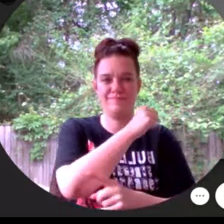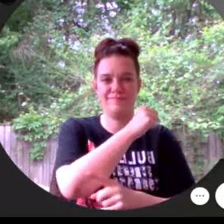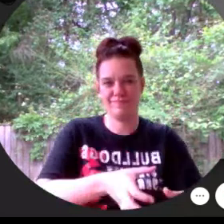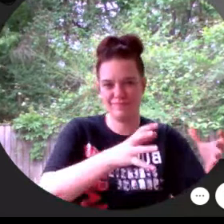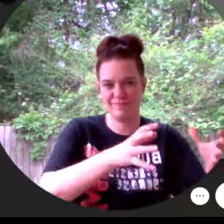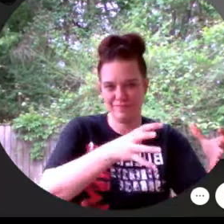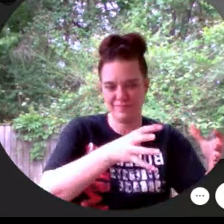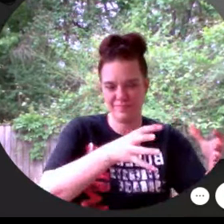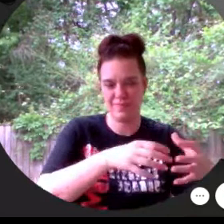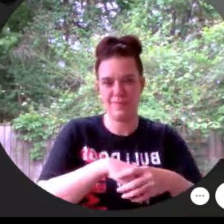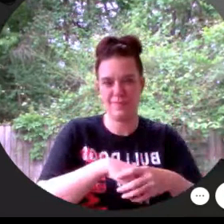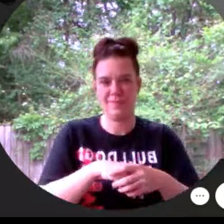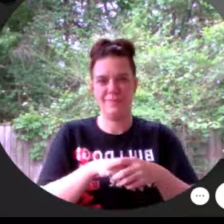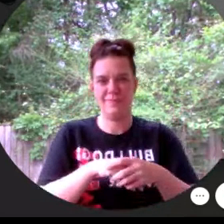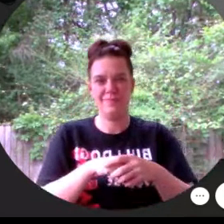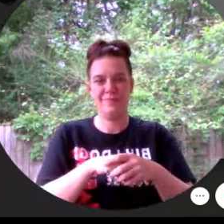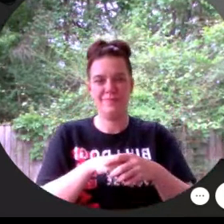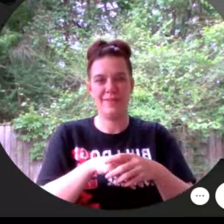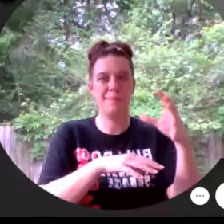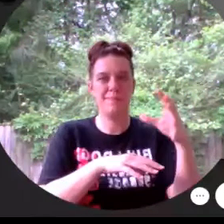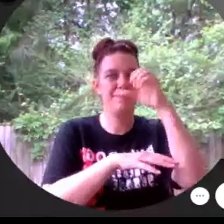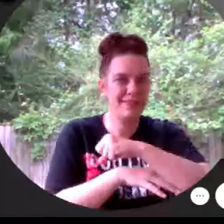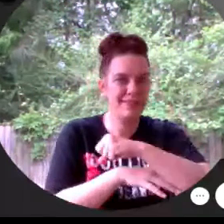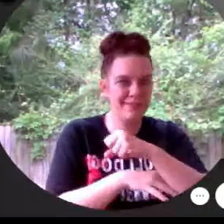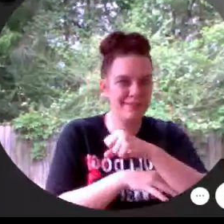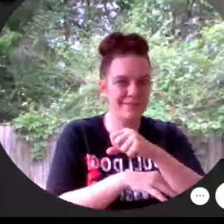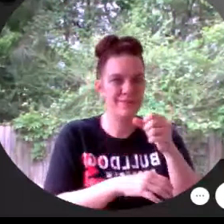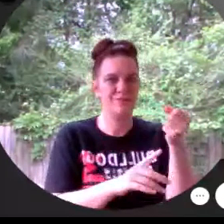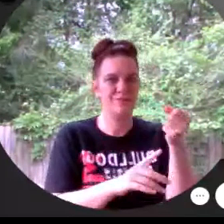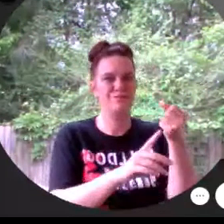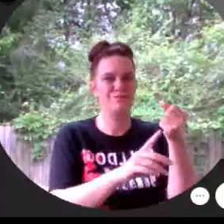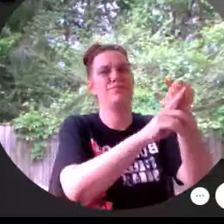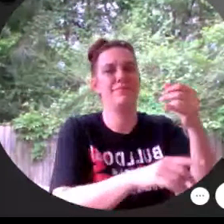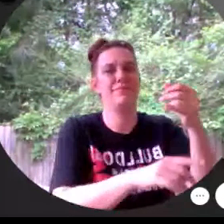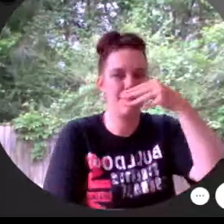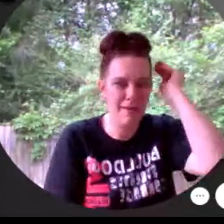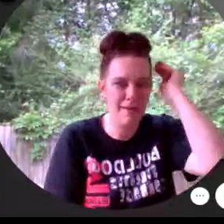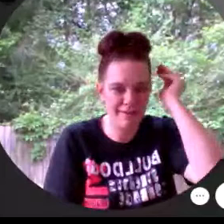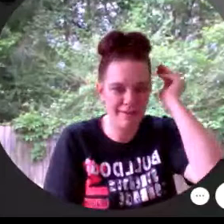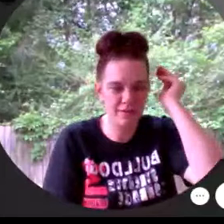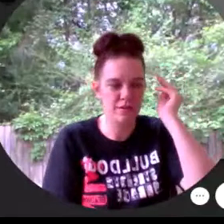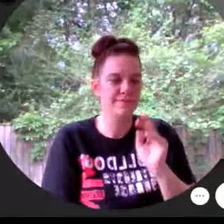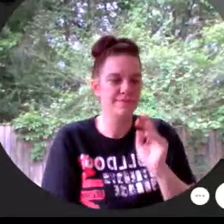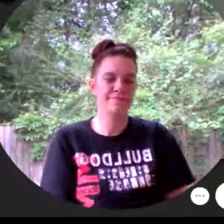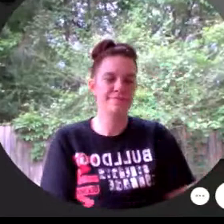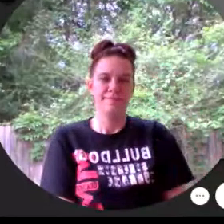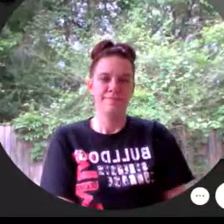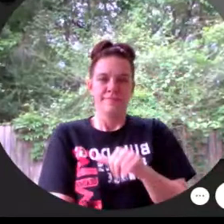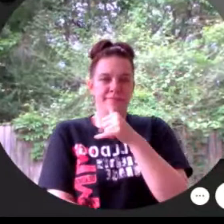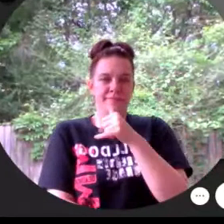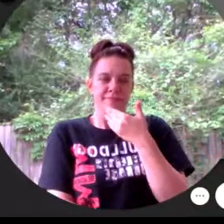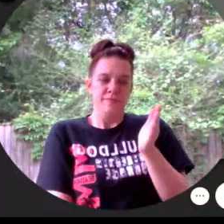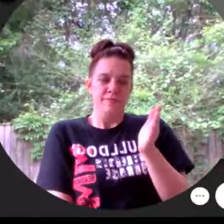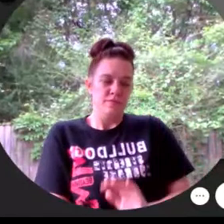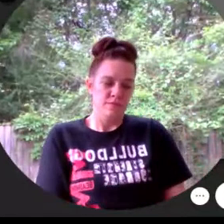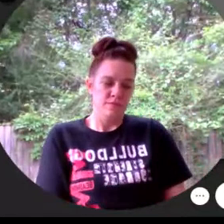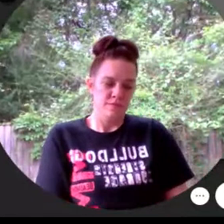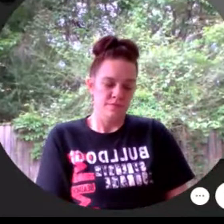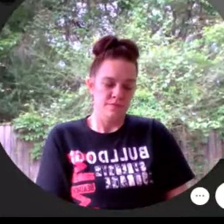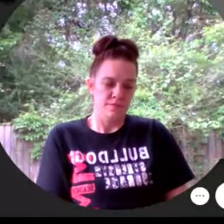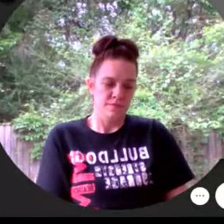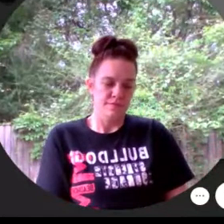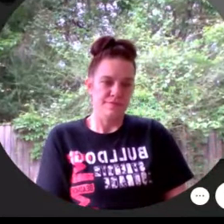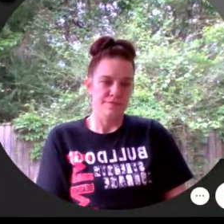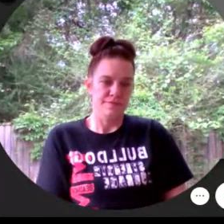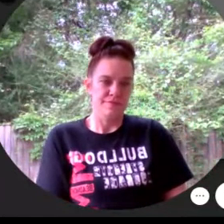wastebasket, and missed, hitting Miles. This is no good, he bellowed, looking up